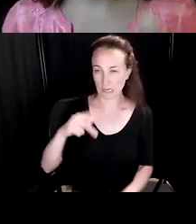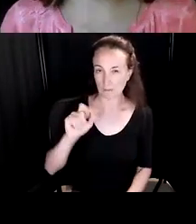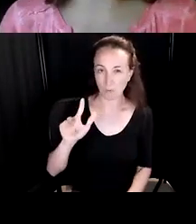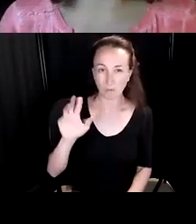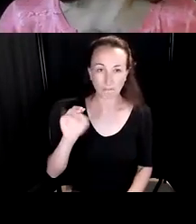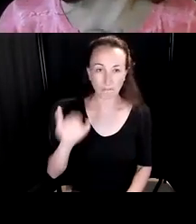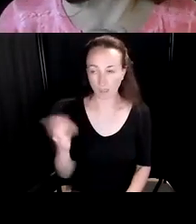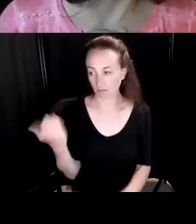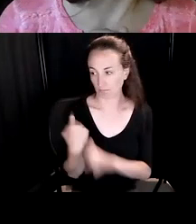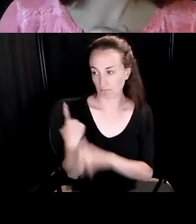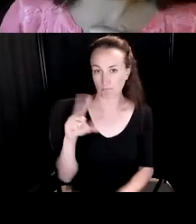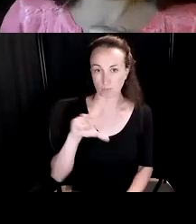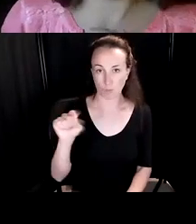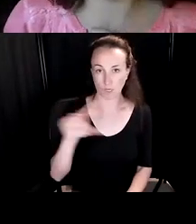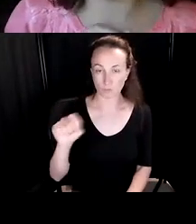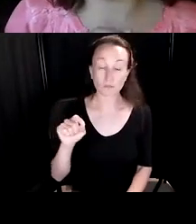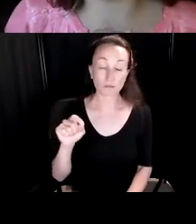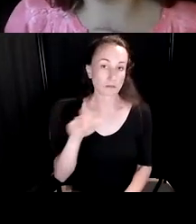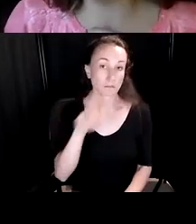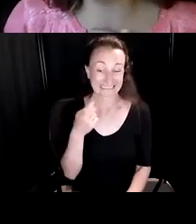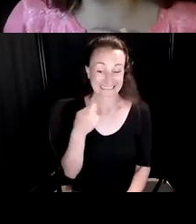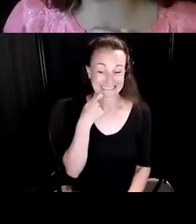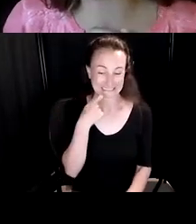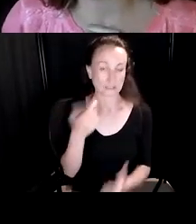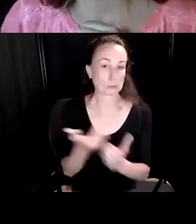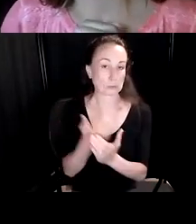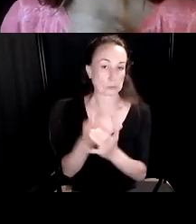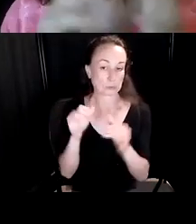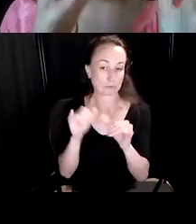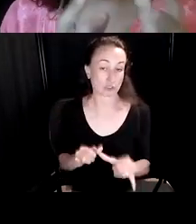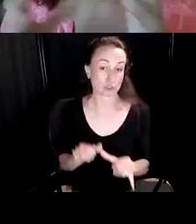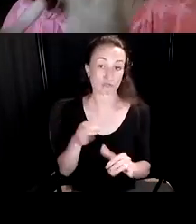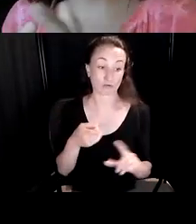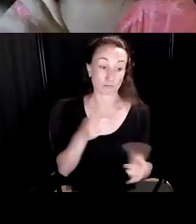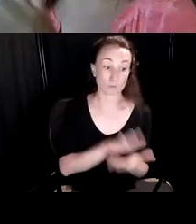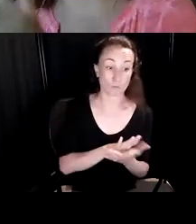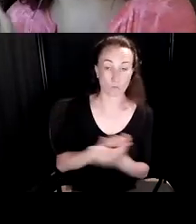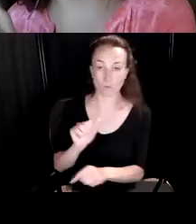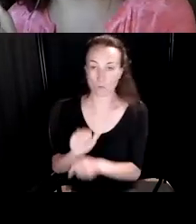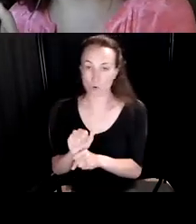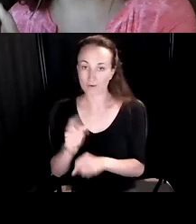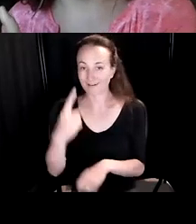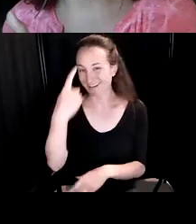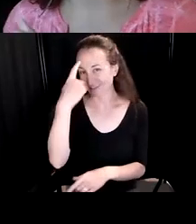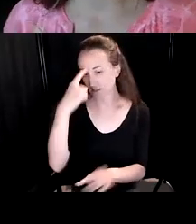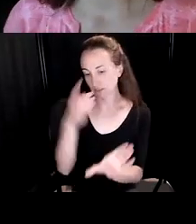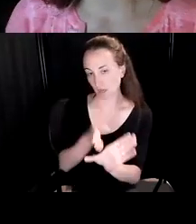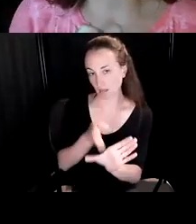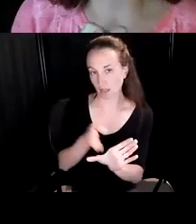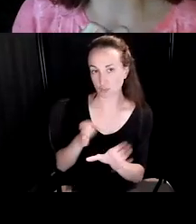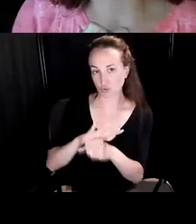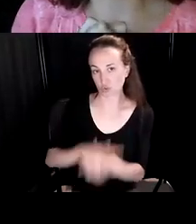more measures of both school, work, and psychological distress, but we decided to stick with the questions we